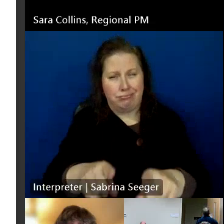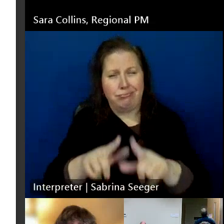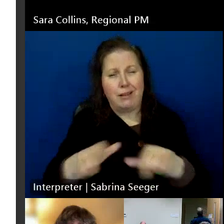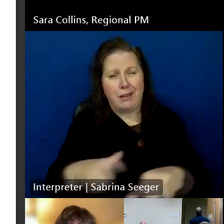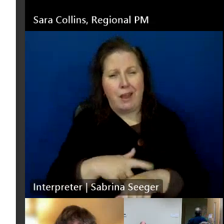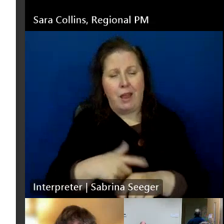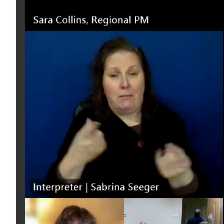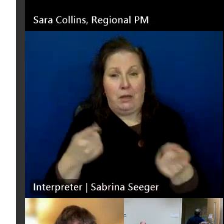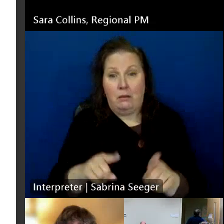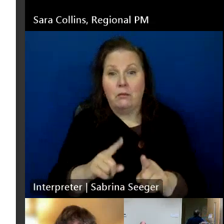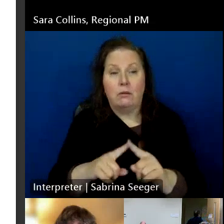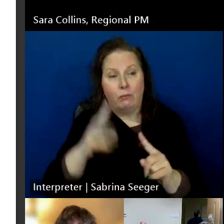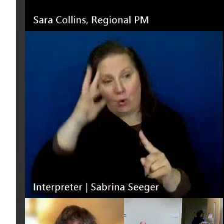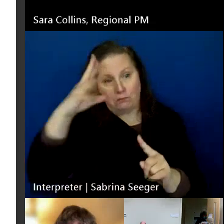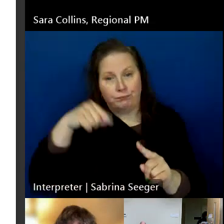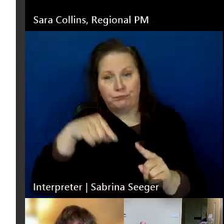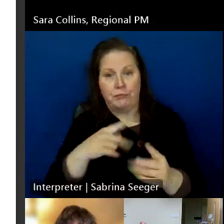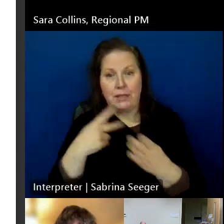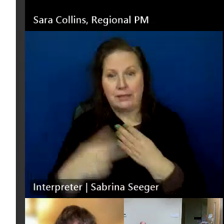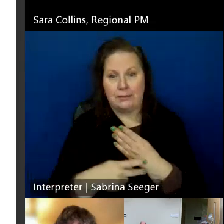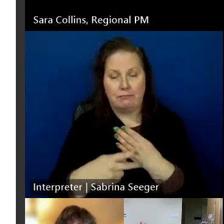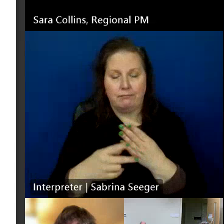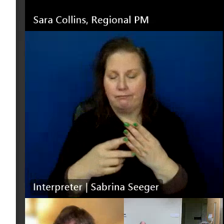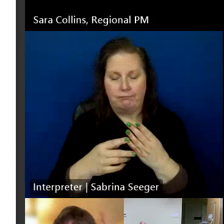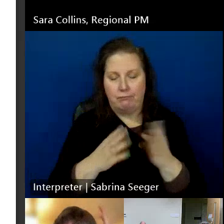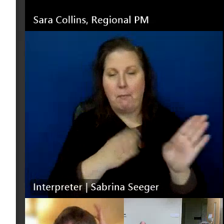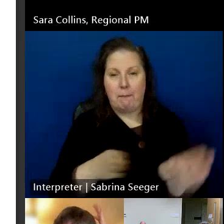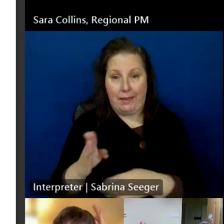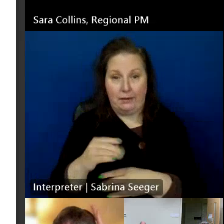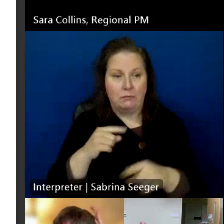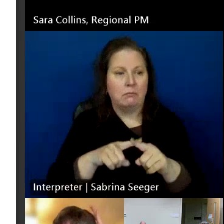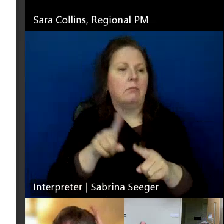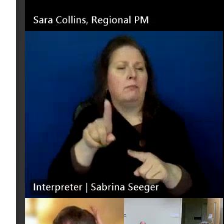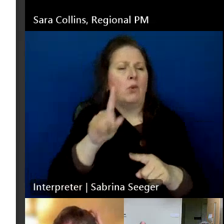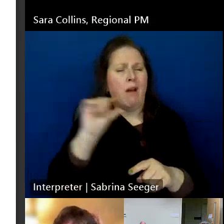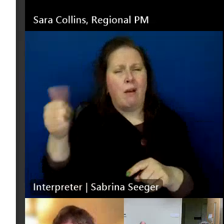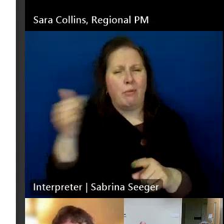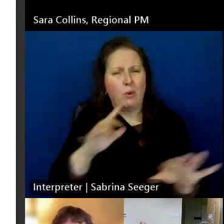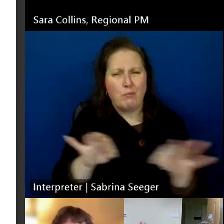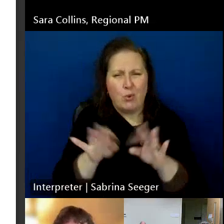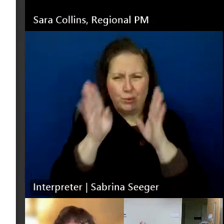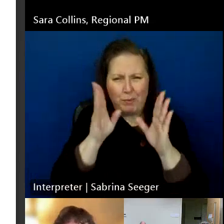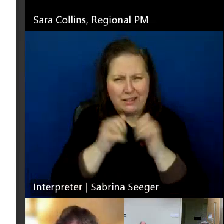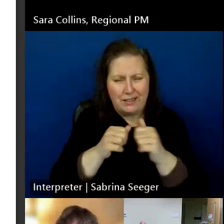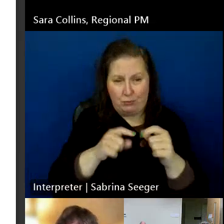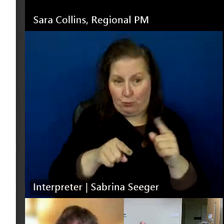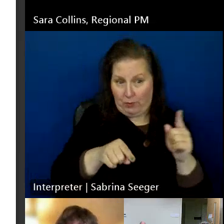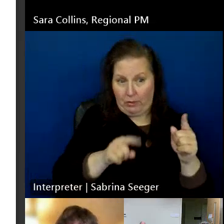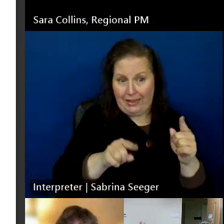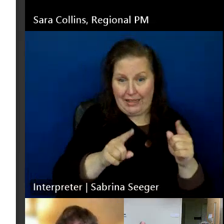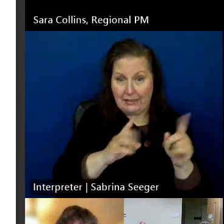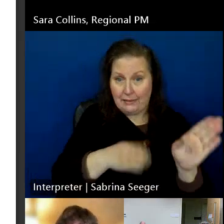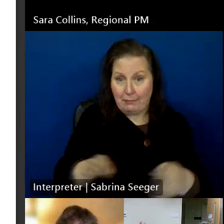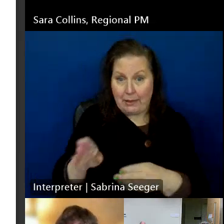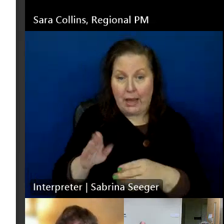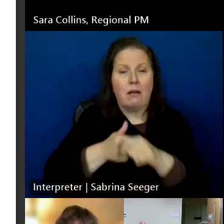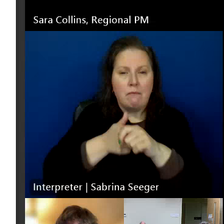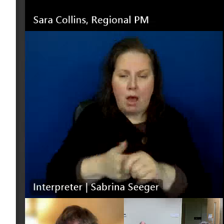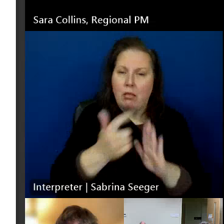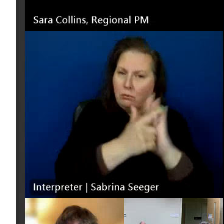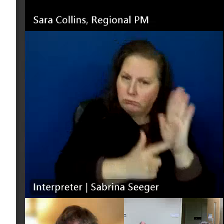happened during the creation of this plan. And so the other piece of important context is that this plan, follows